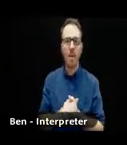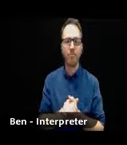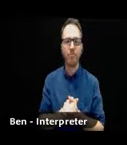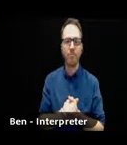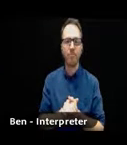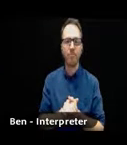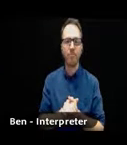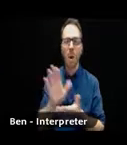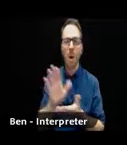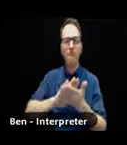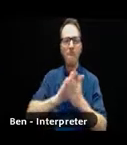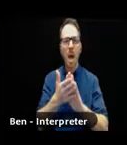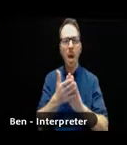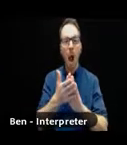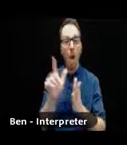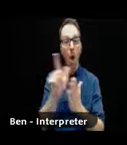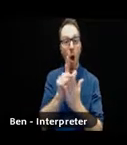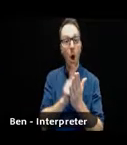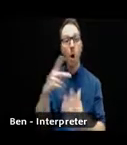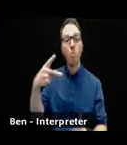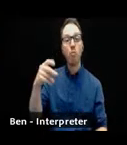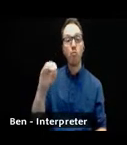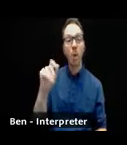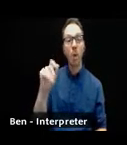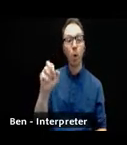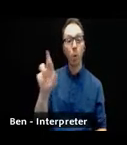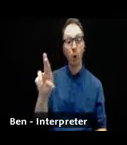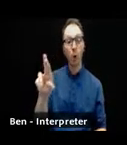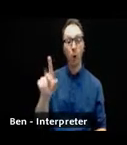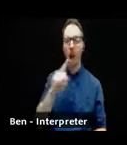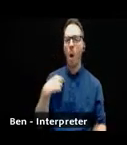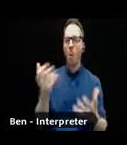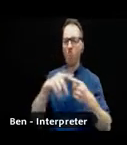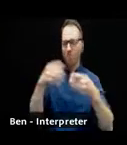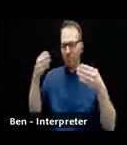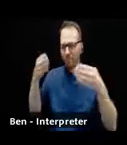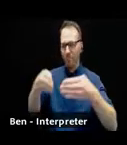to become a prosecutor, actually. And I really wanted to focus on